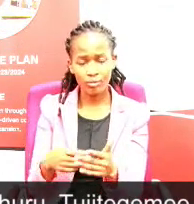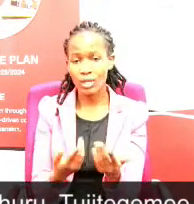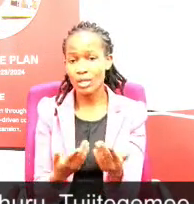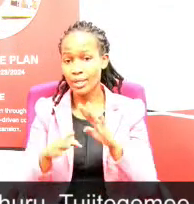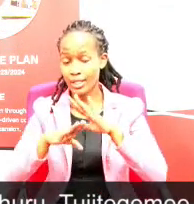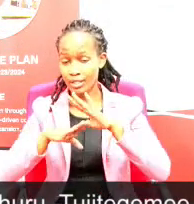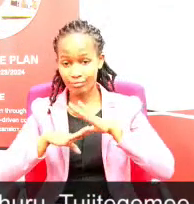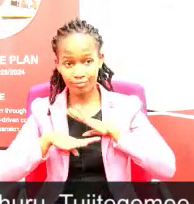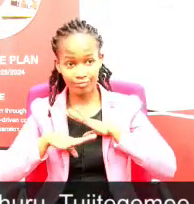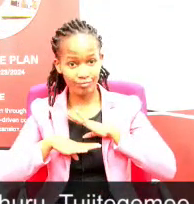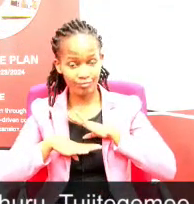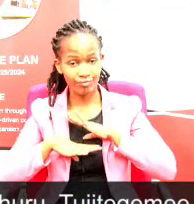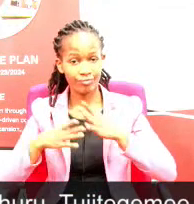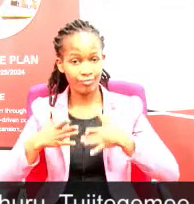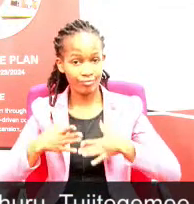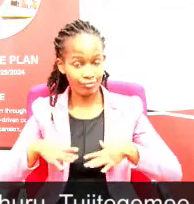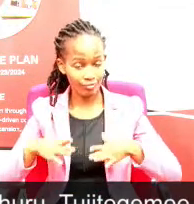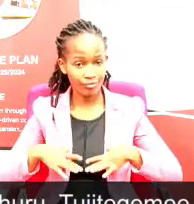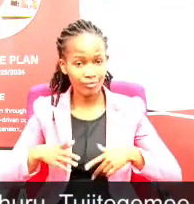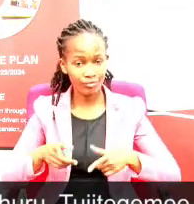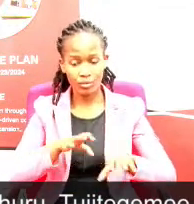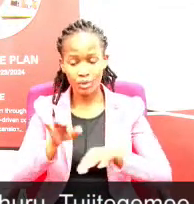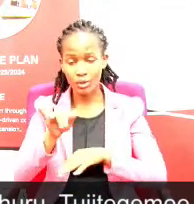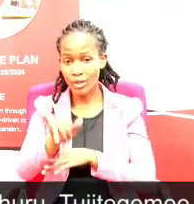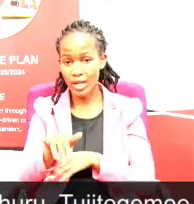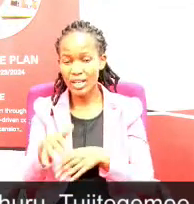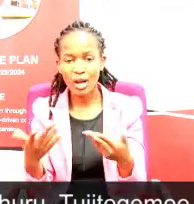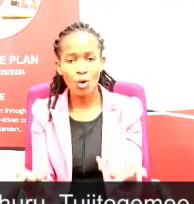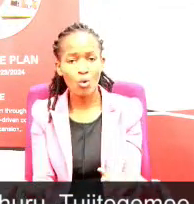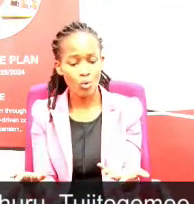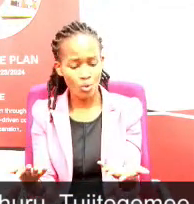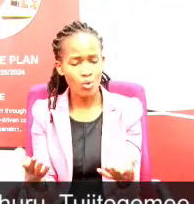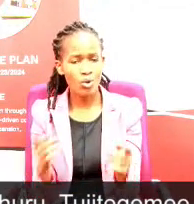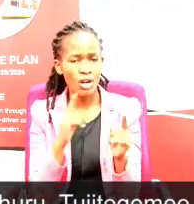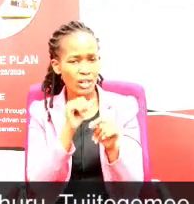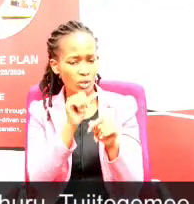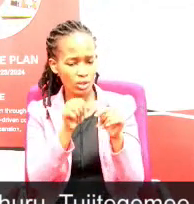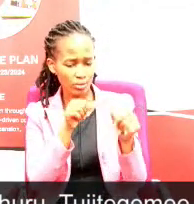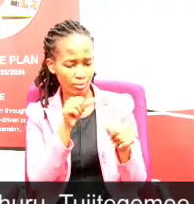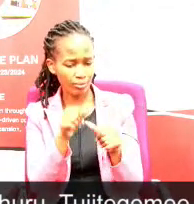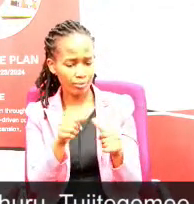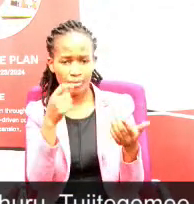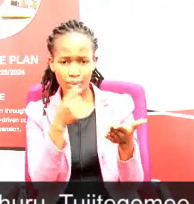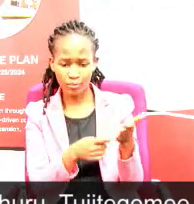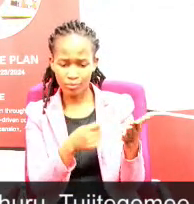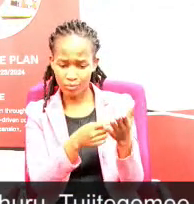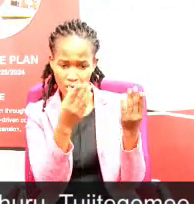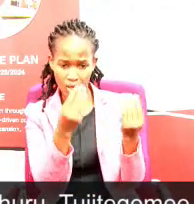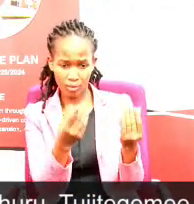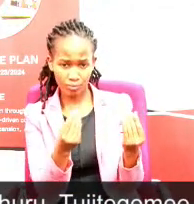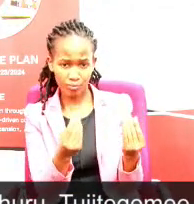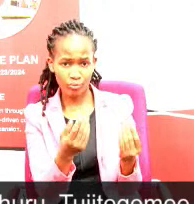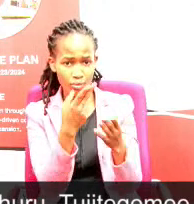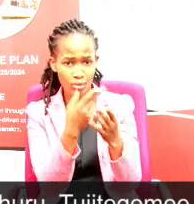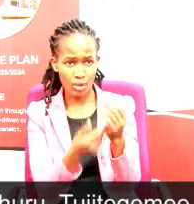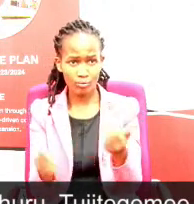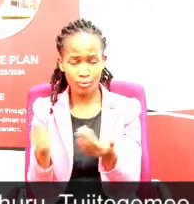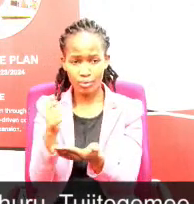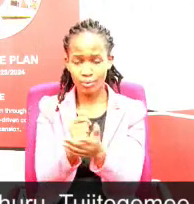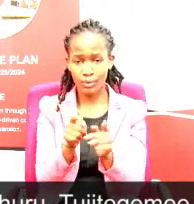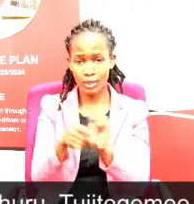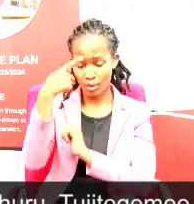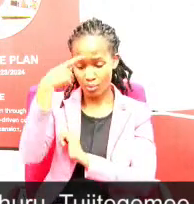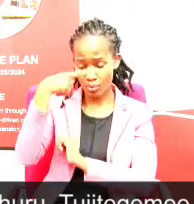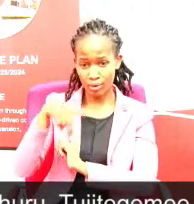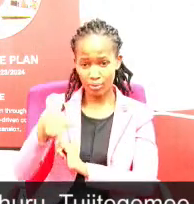satisfied customers. And to do that, I talked about tax simplification, both administrative and